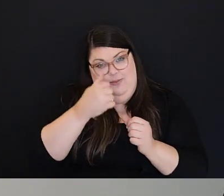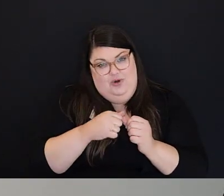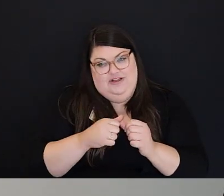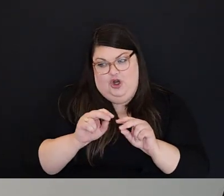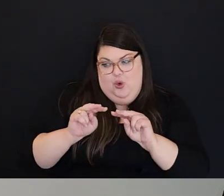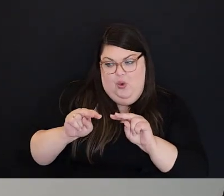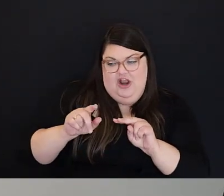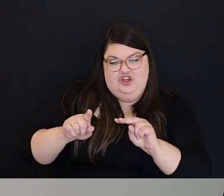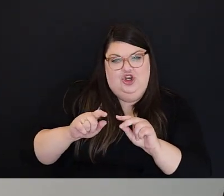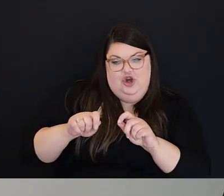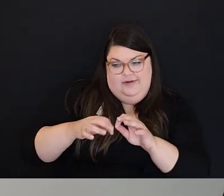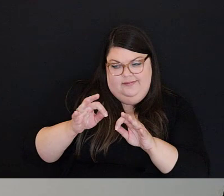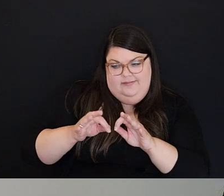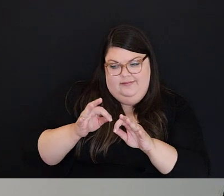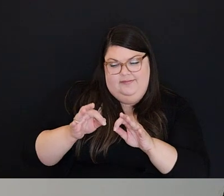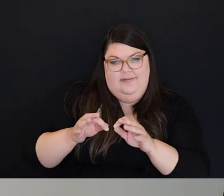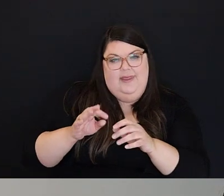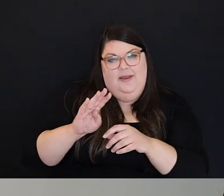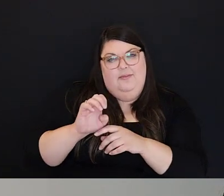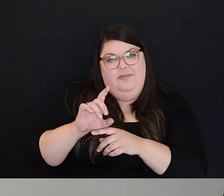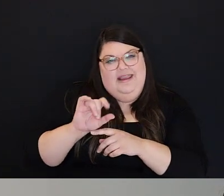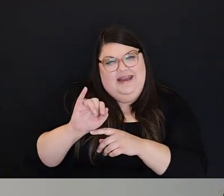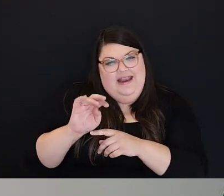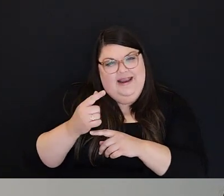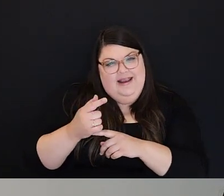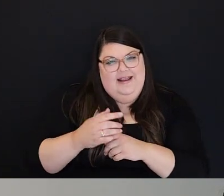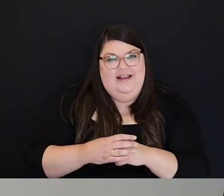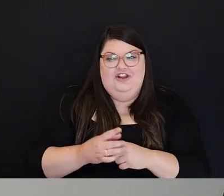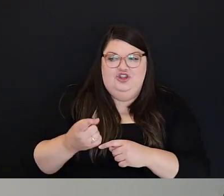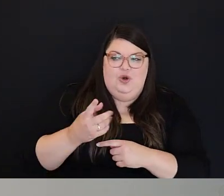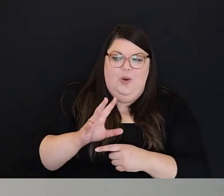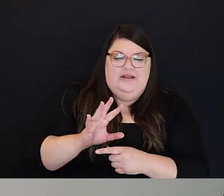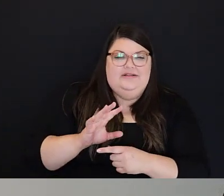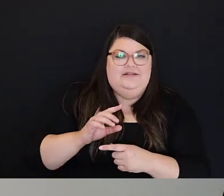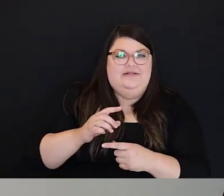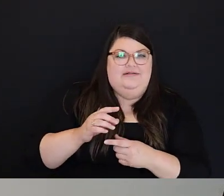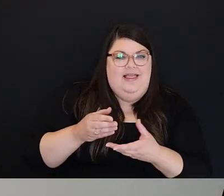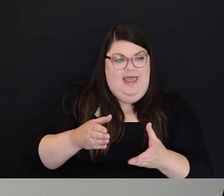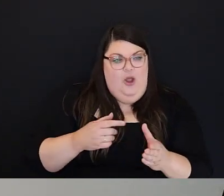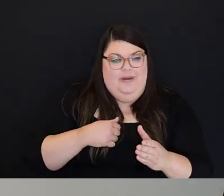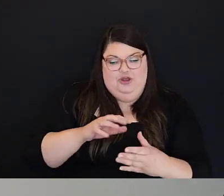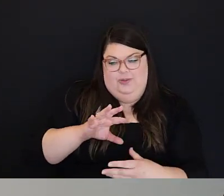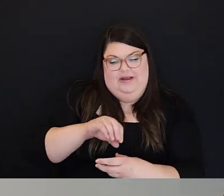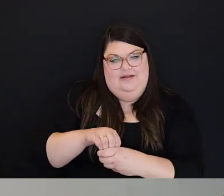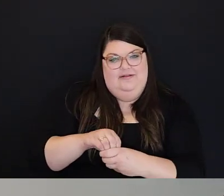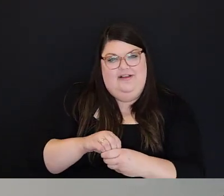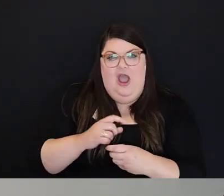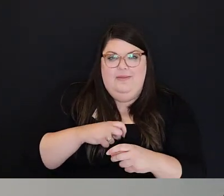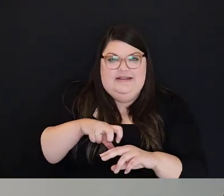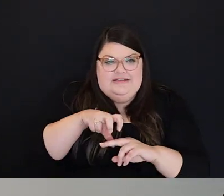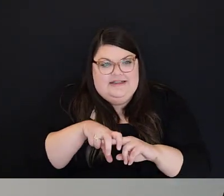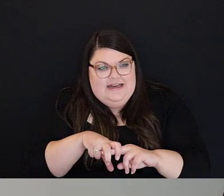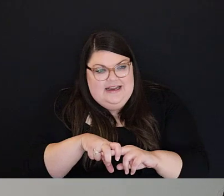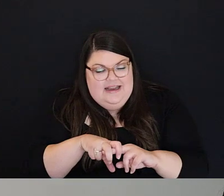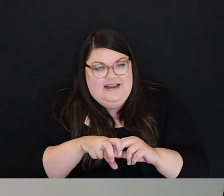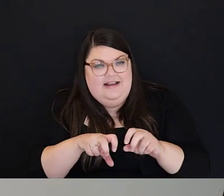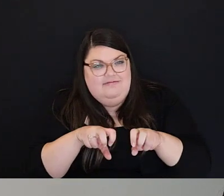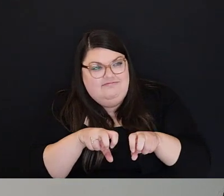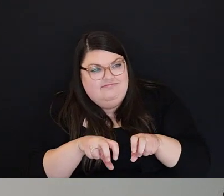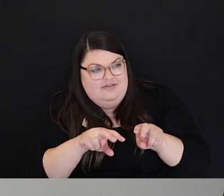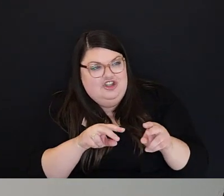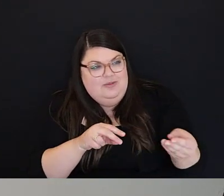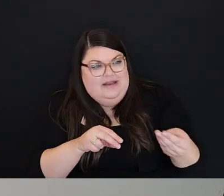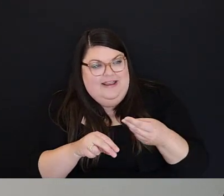And she's someone who would always bring me into her practice. So I'd be sitting at her knee, and she would be passing